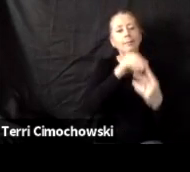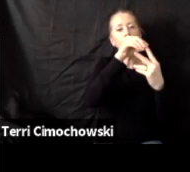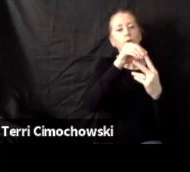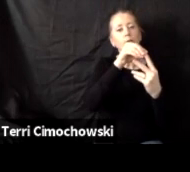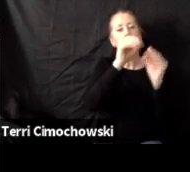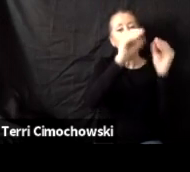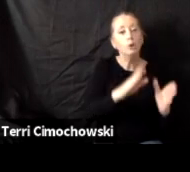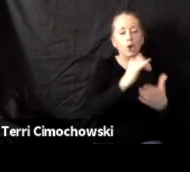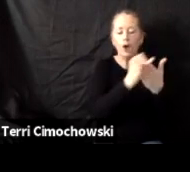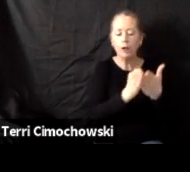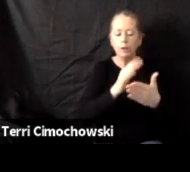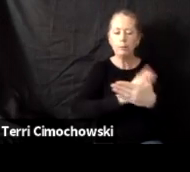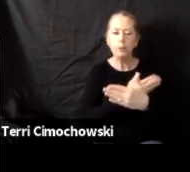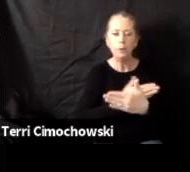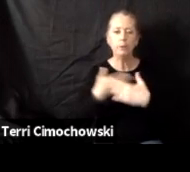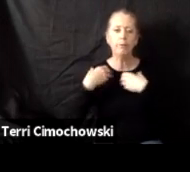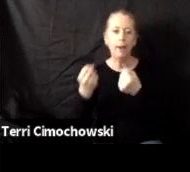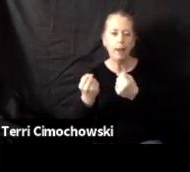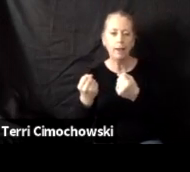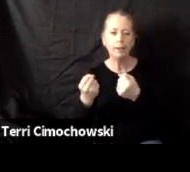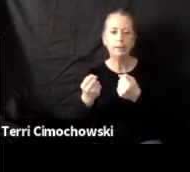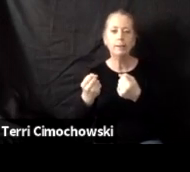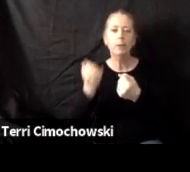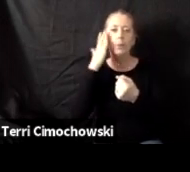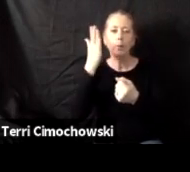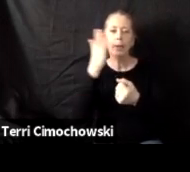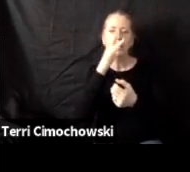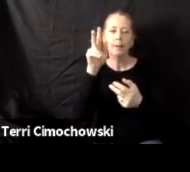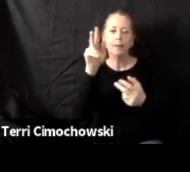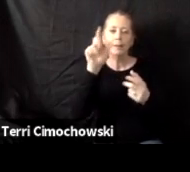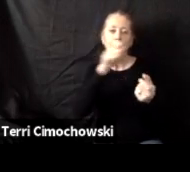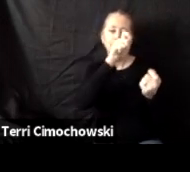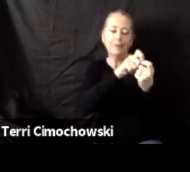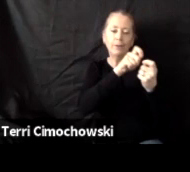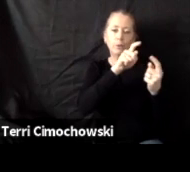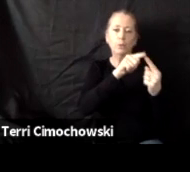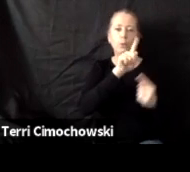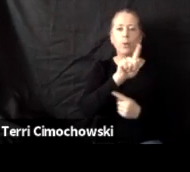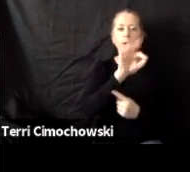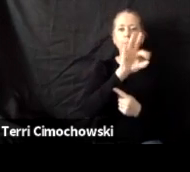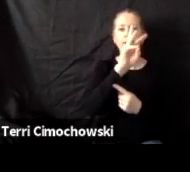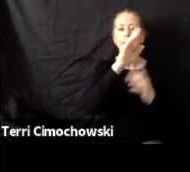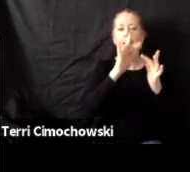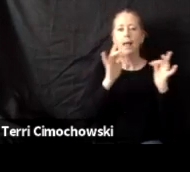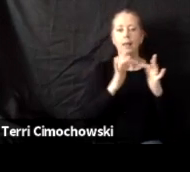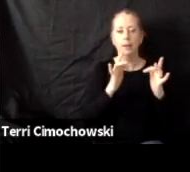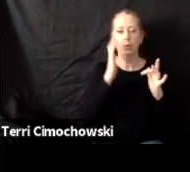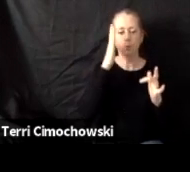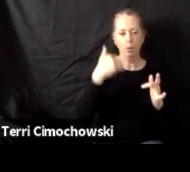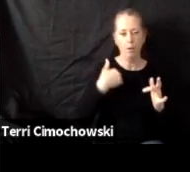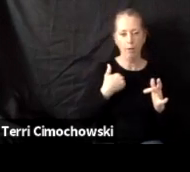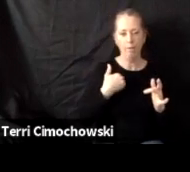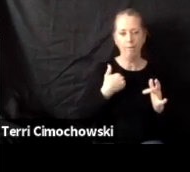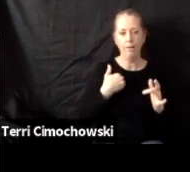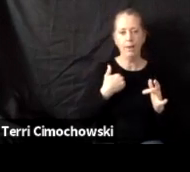art, music, Phy-Ed, that are going to be dedicated to 196 Online. And so they are going to have a